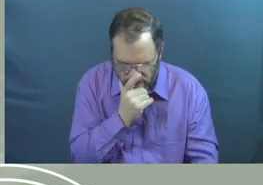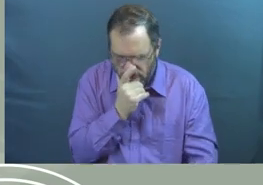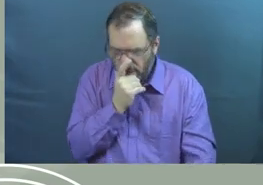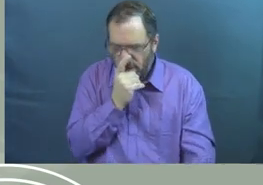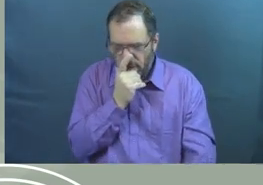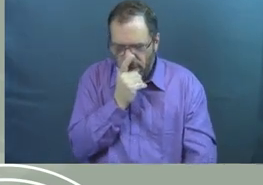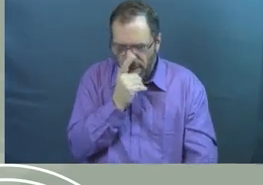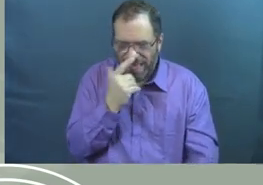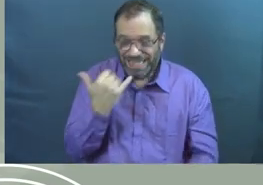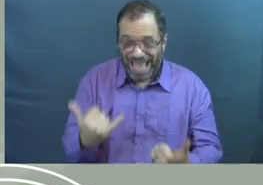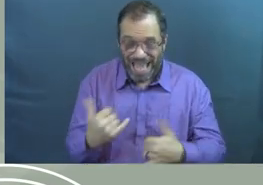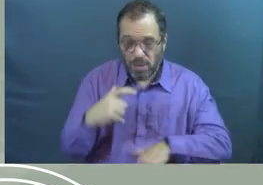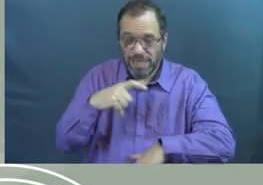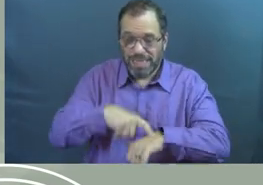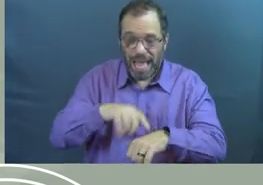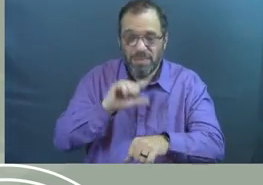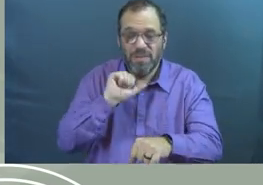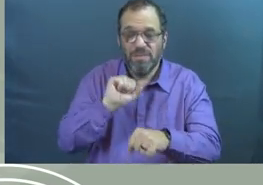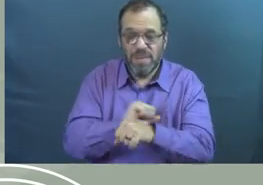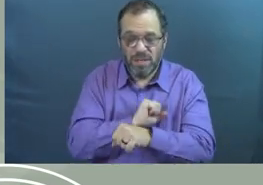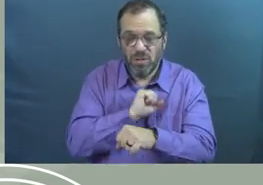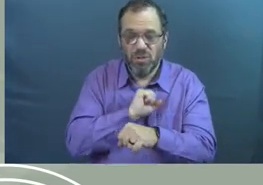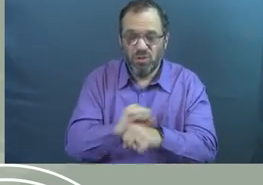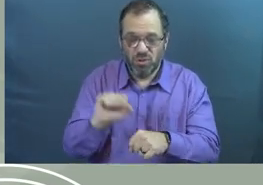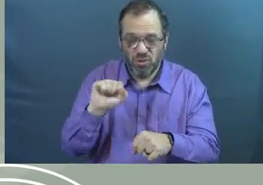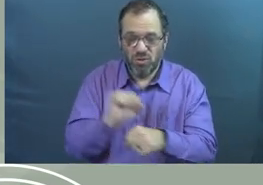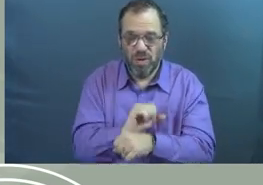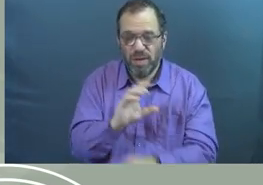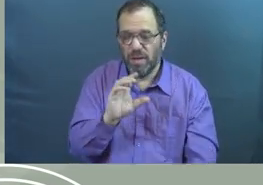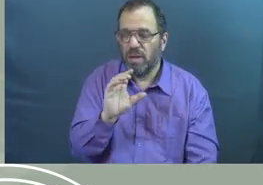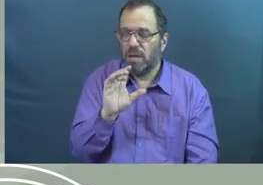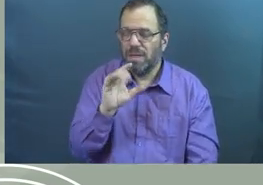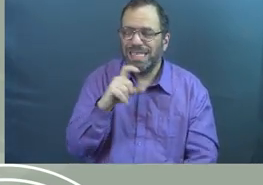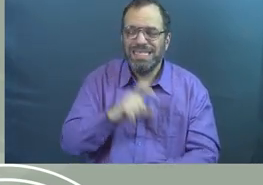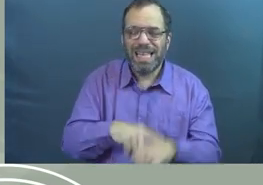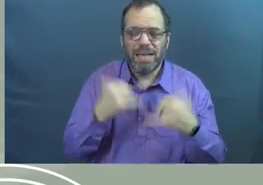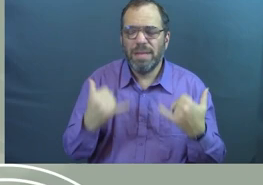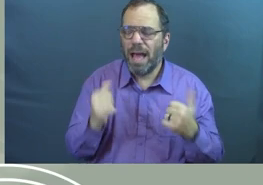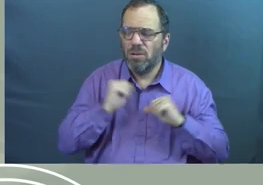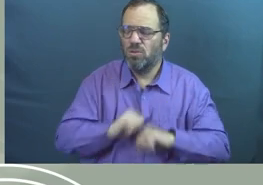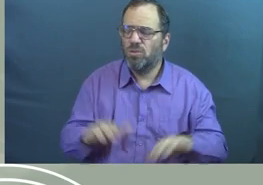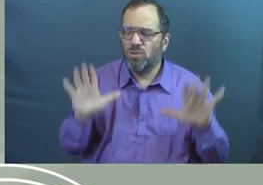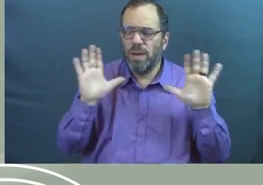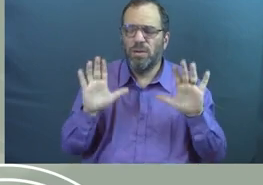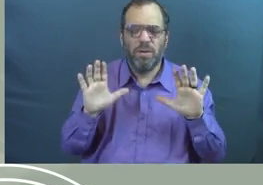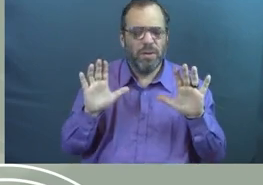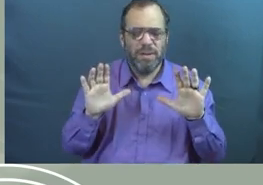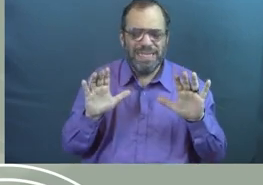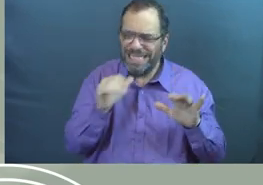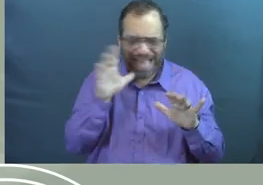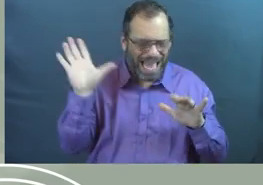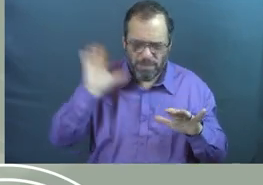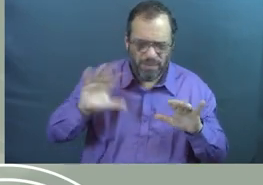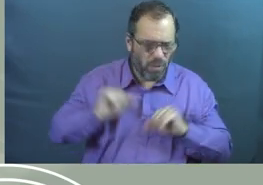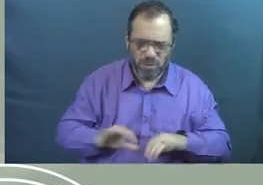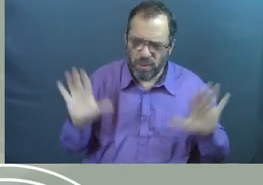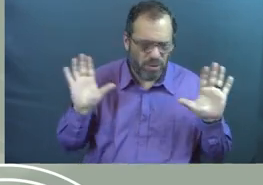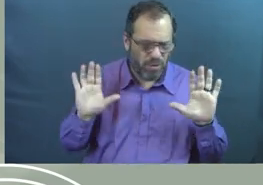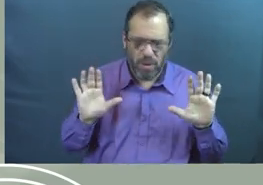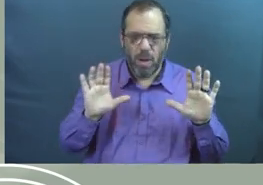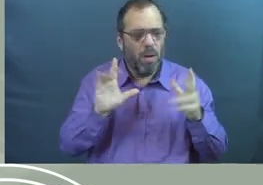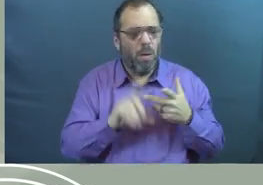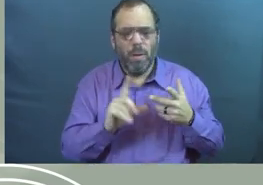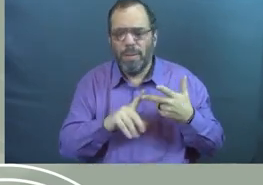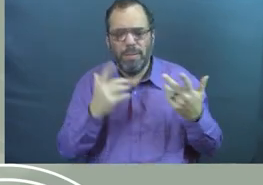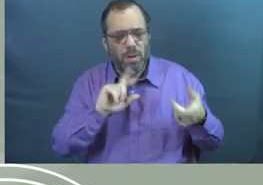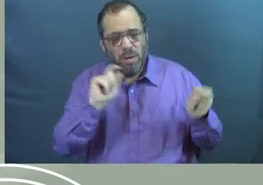this is a time of ministry. Lord Jesus, this is a time, God, where we surrender things to you, God, that we haven't surrendered before. Or